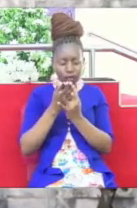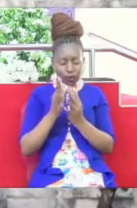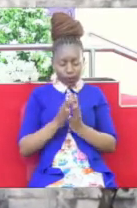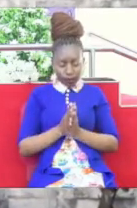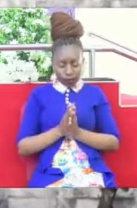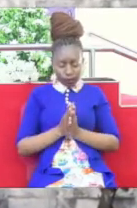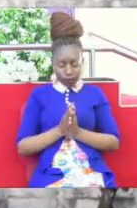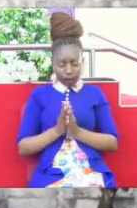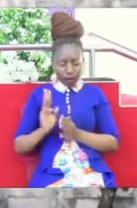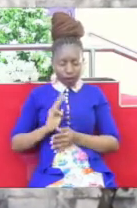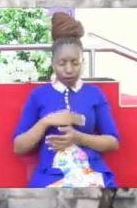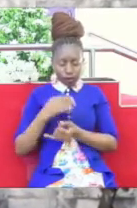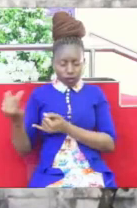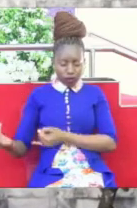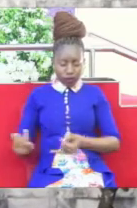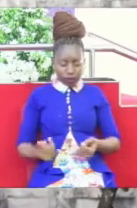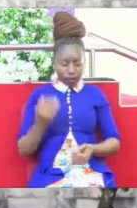We invite your presence.